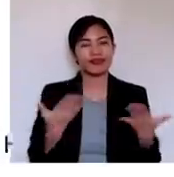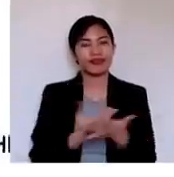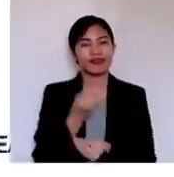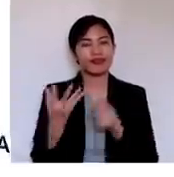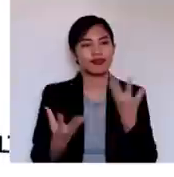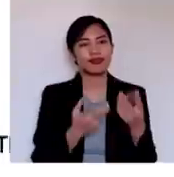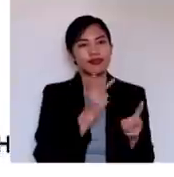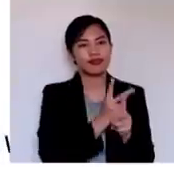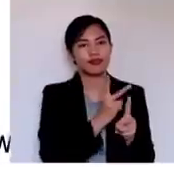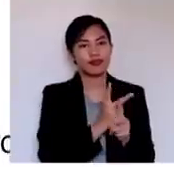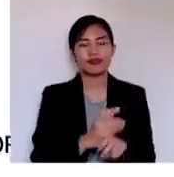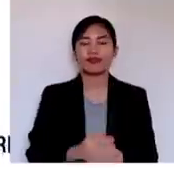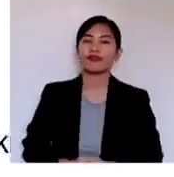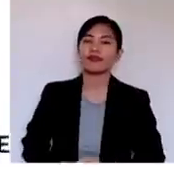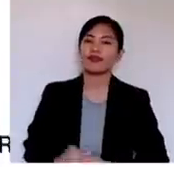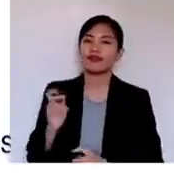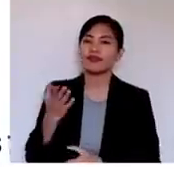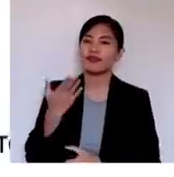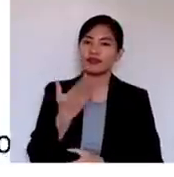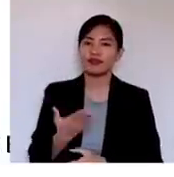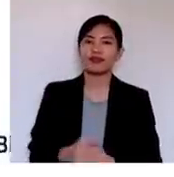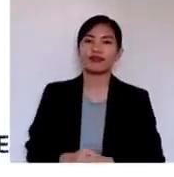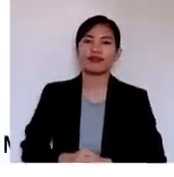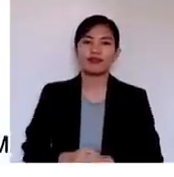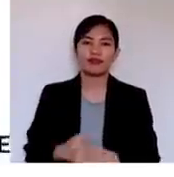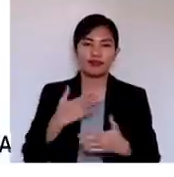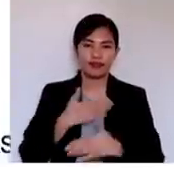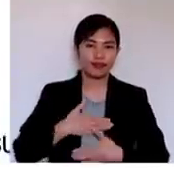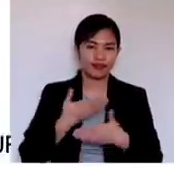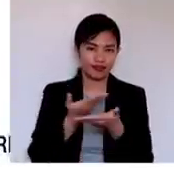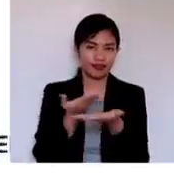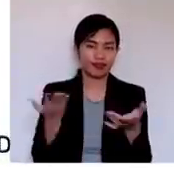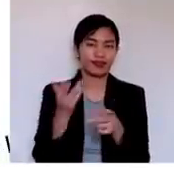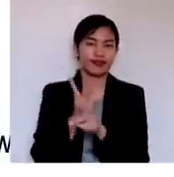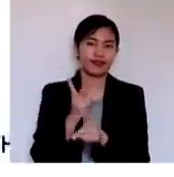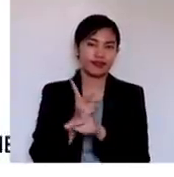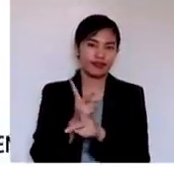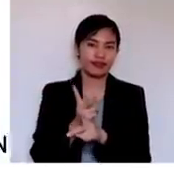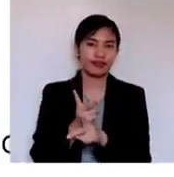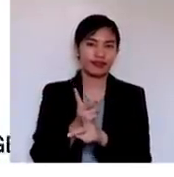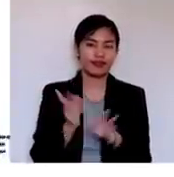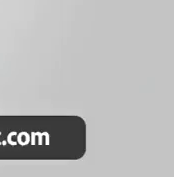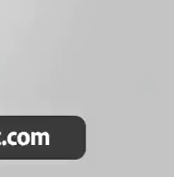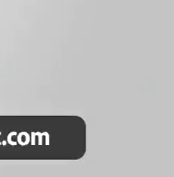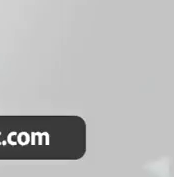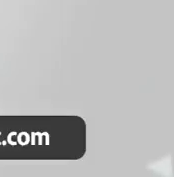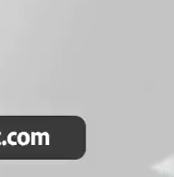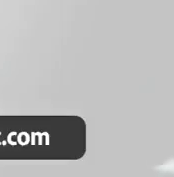safe. Thank you so much. Always a pleasure. Everybody keep safe. Mabuhay po ang Pilipinas. Thanks.